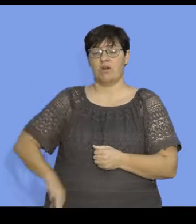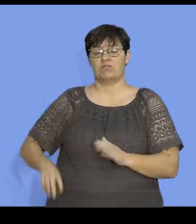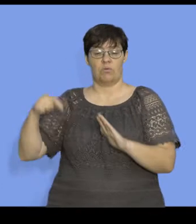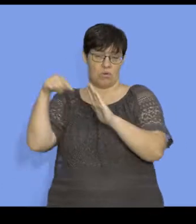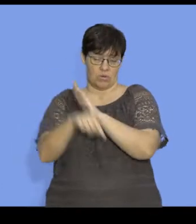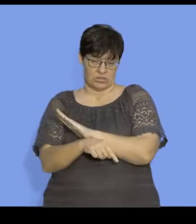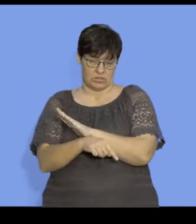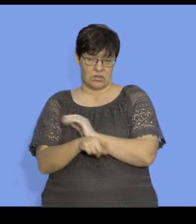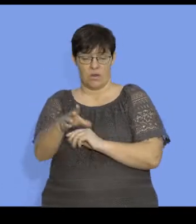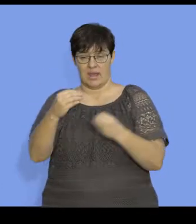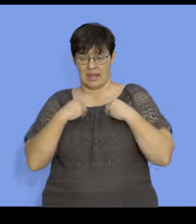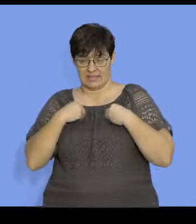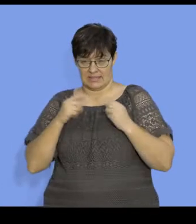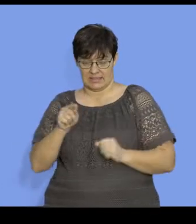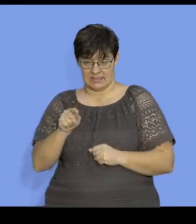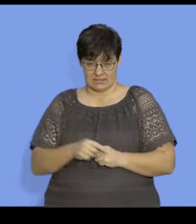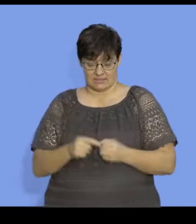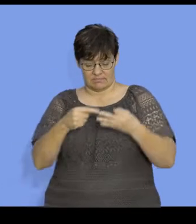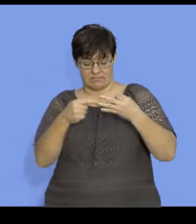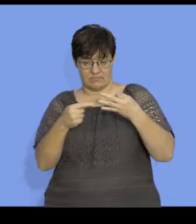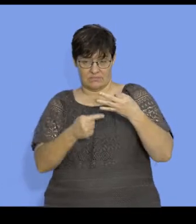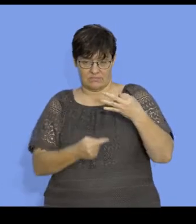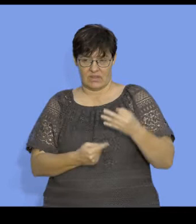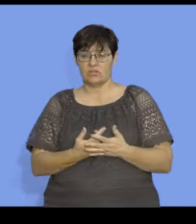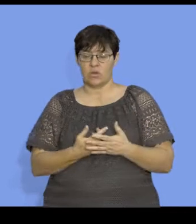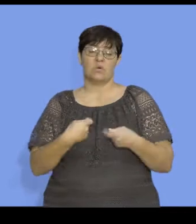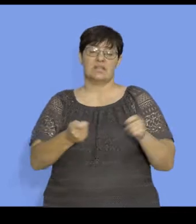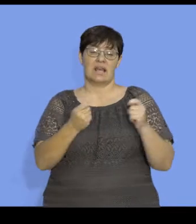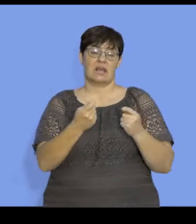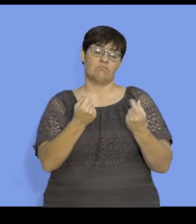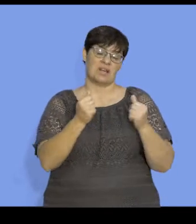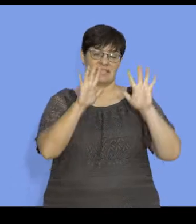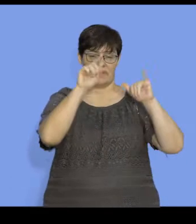is 10,000 Rand and my carrying value is